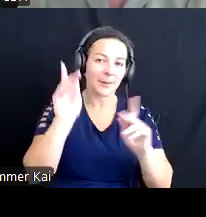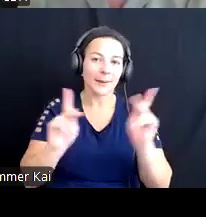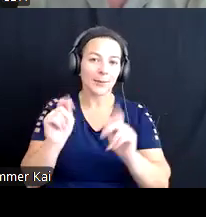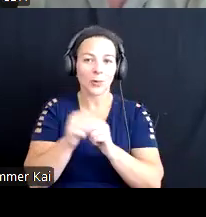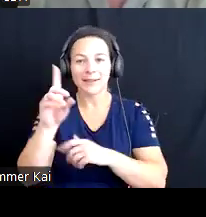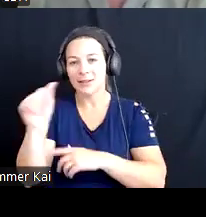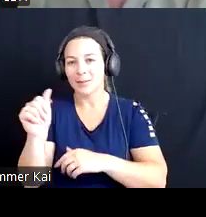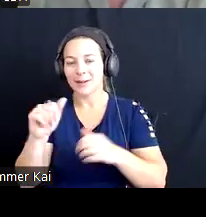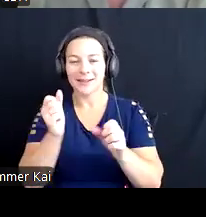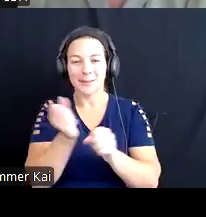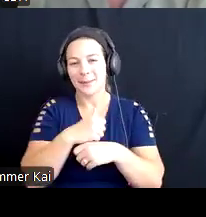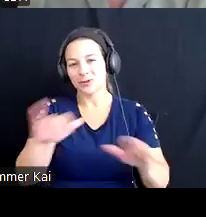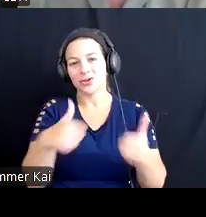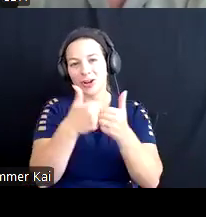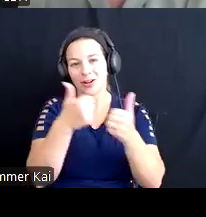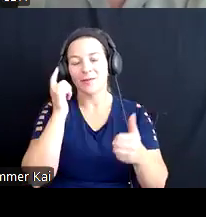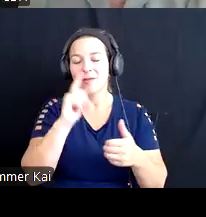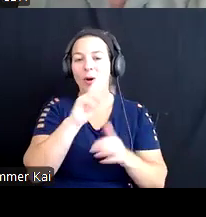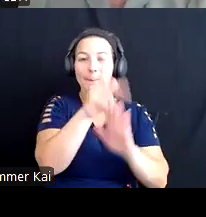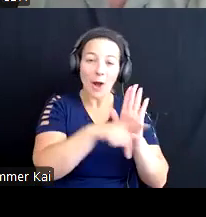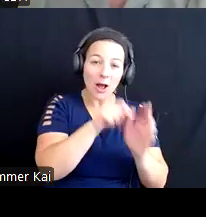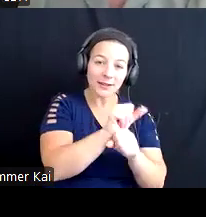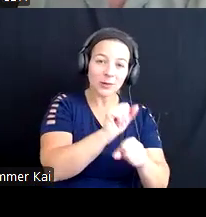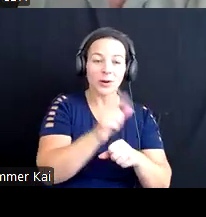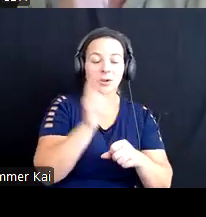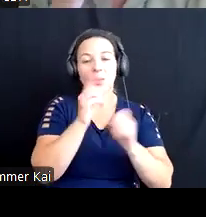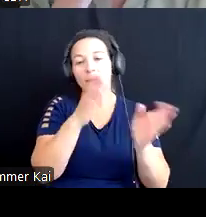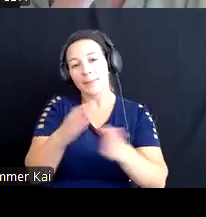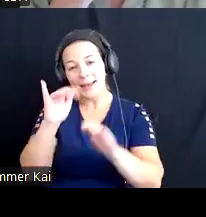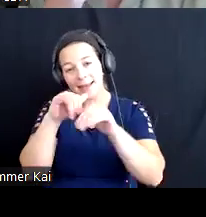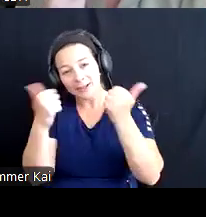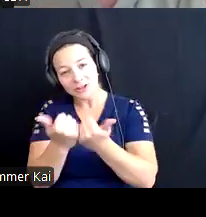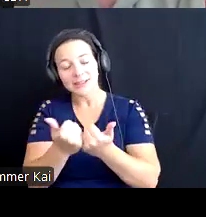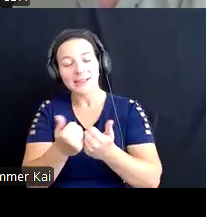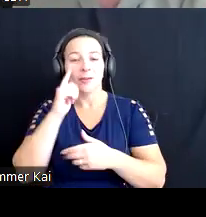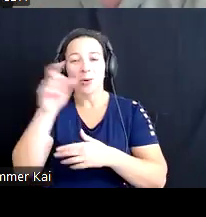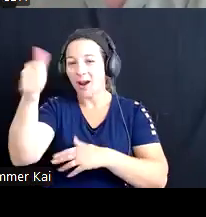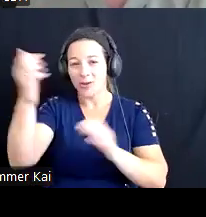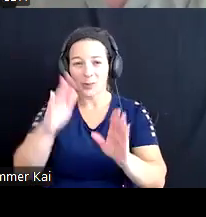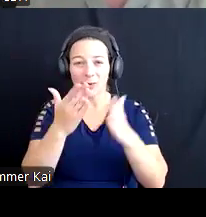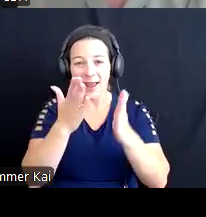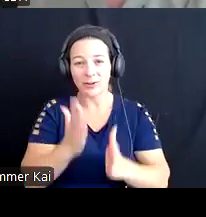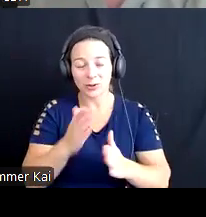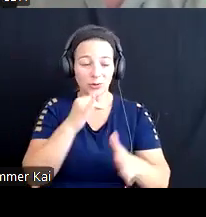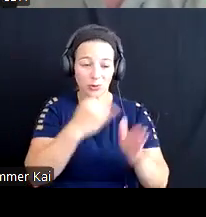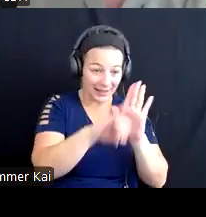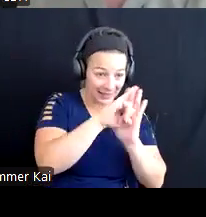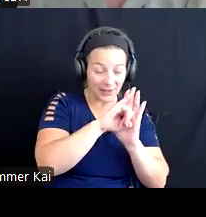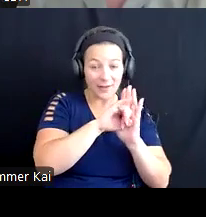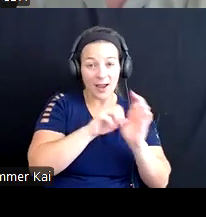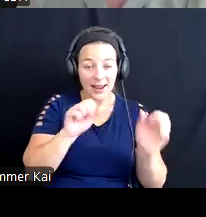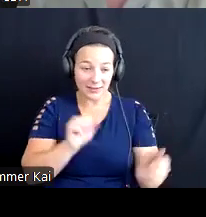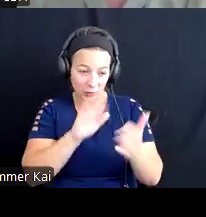difficult for policy work, for planning agencies, and other providers to identify and address gaps